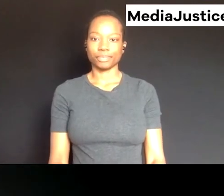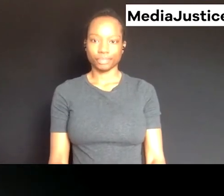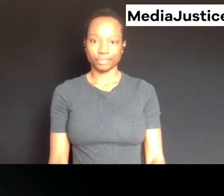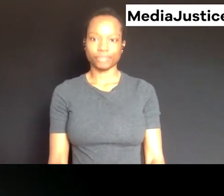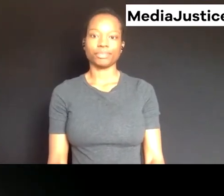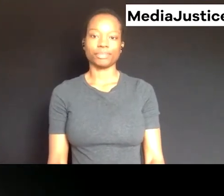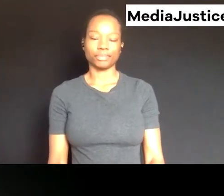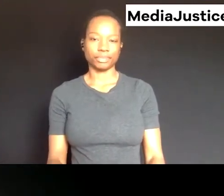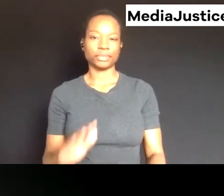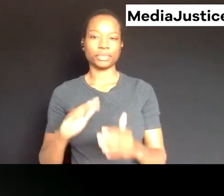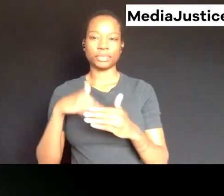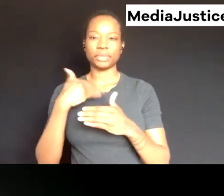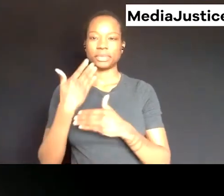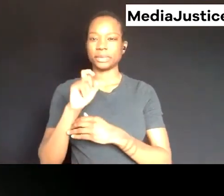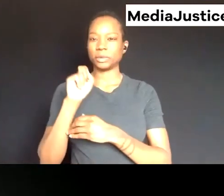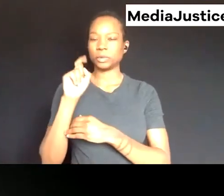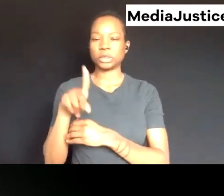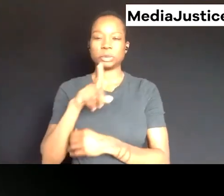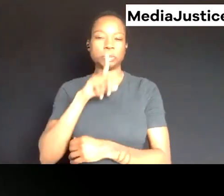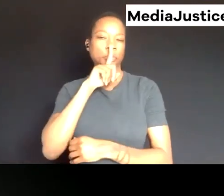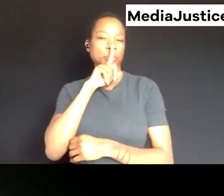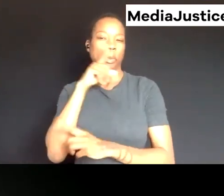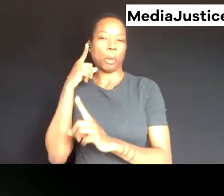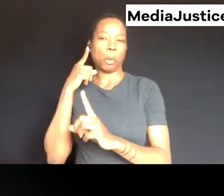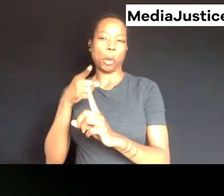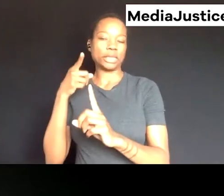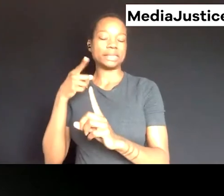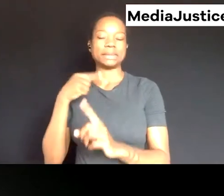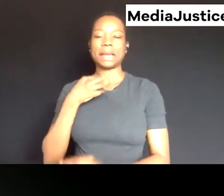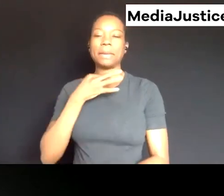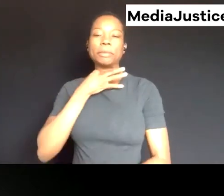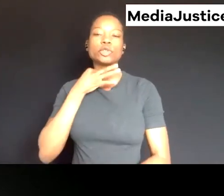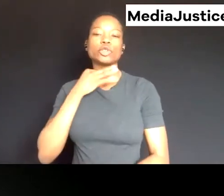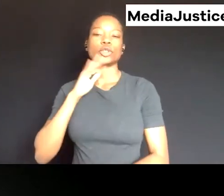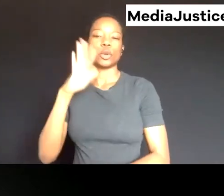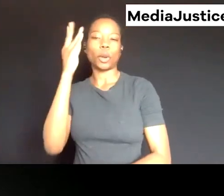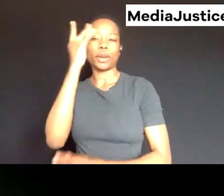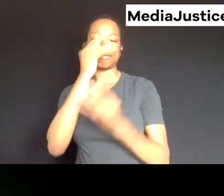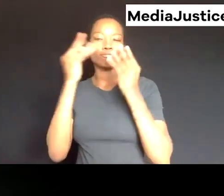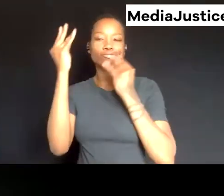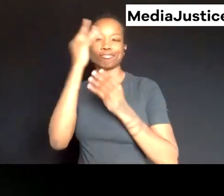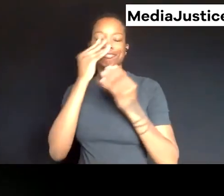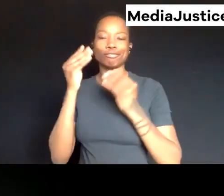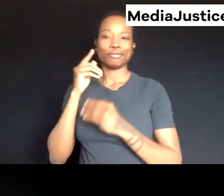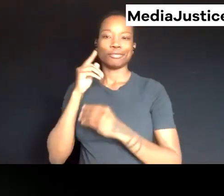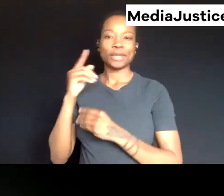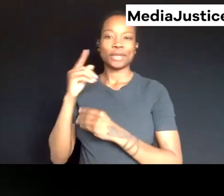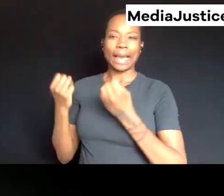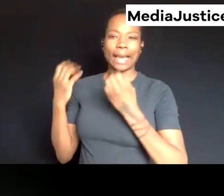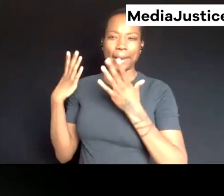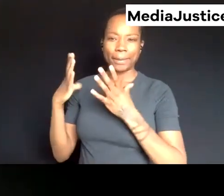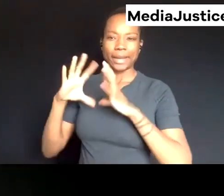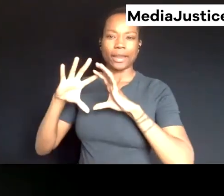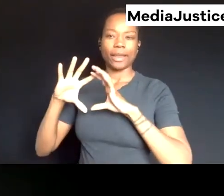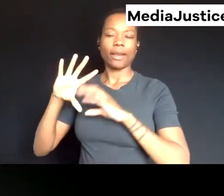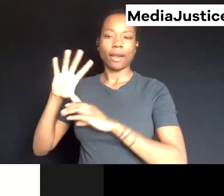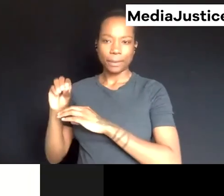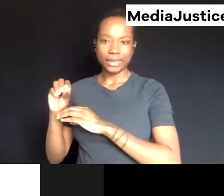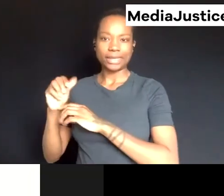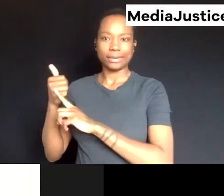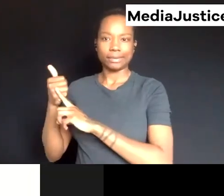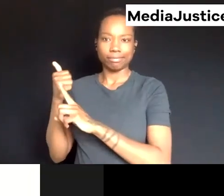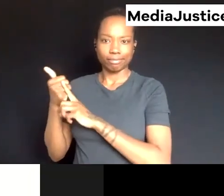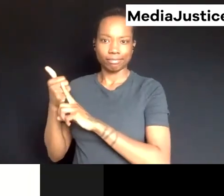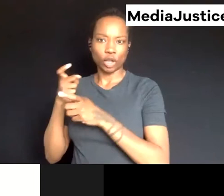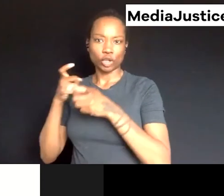points. This is just, I'm curious what you think, and we'll see the answers populating here. All right, so we're seeing